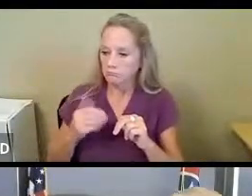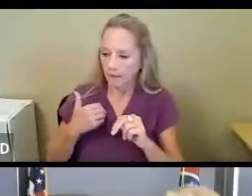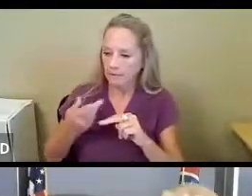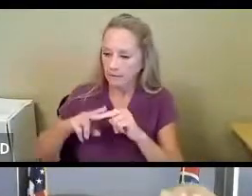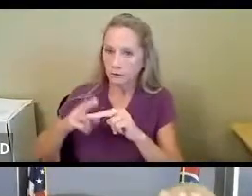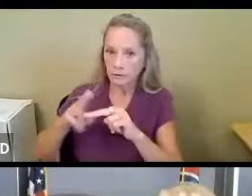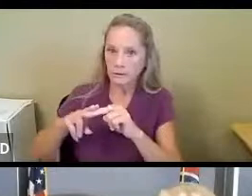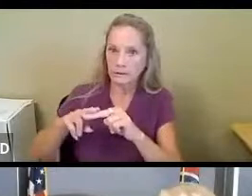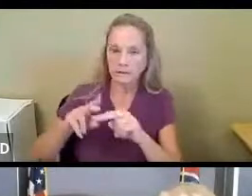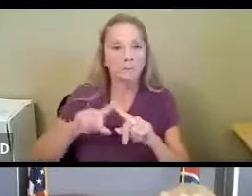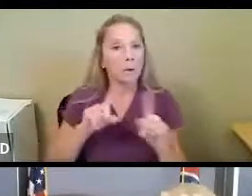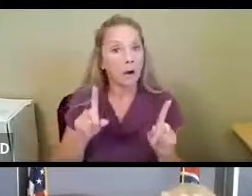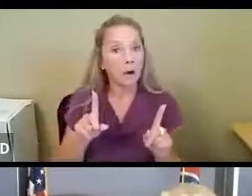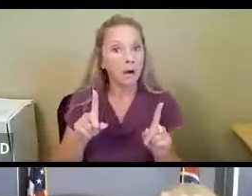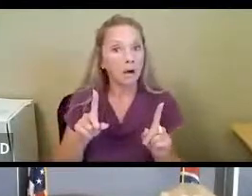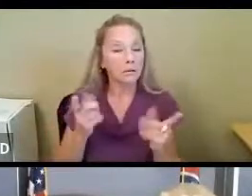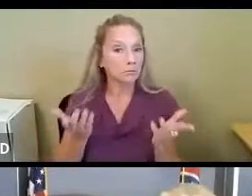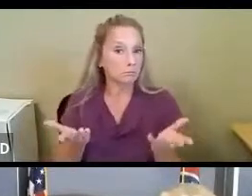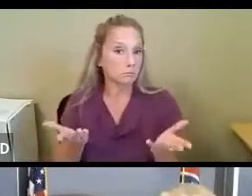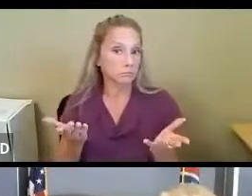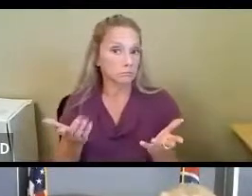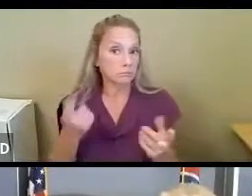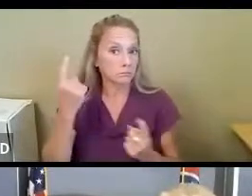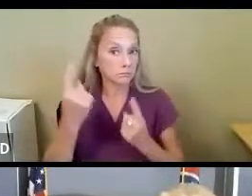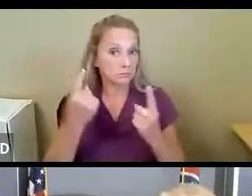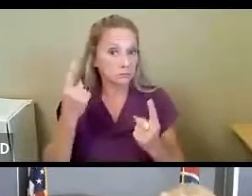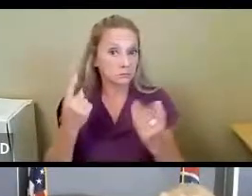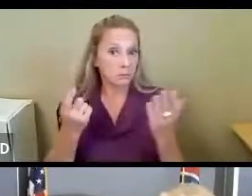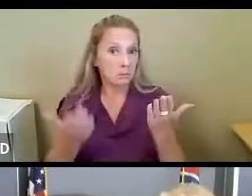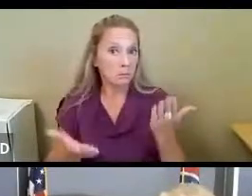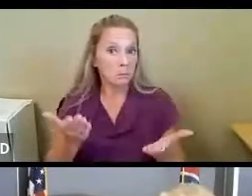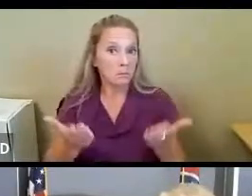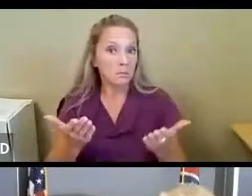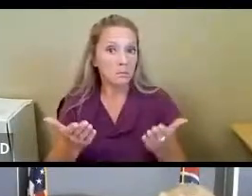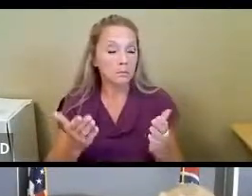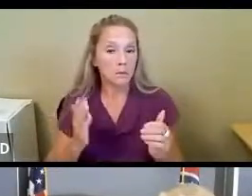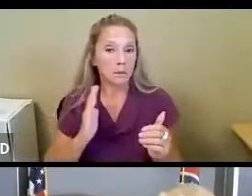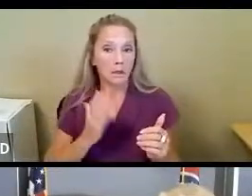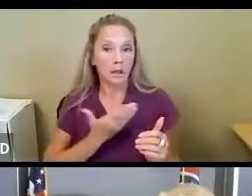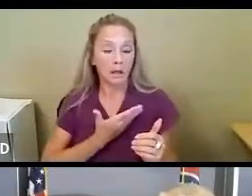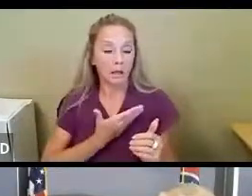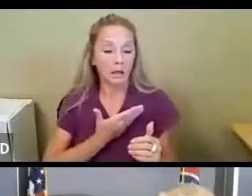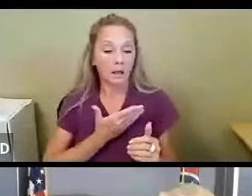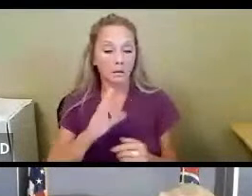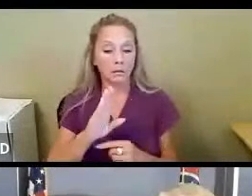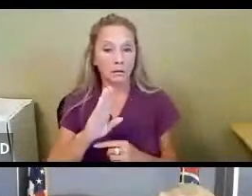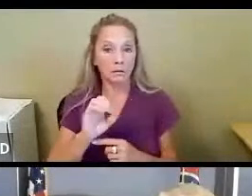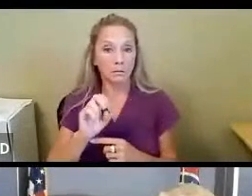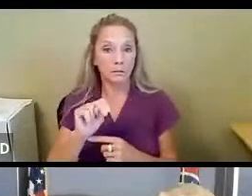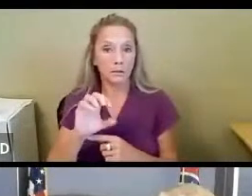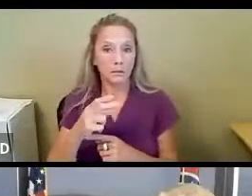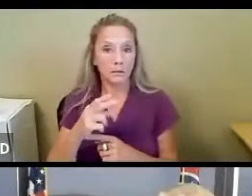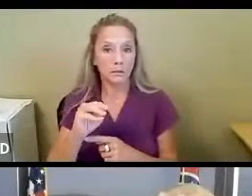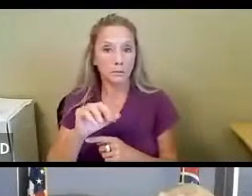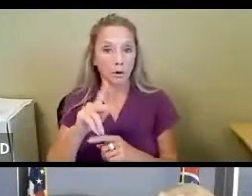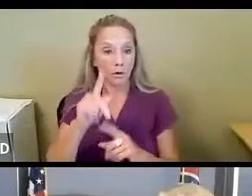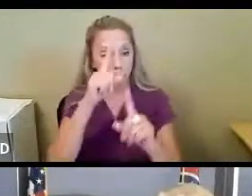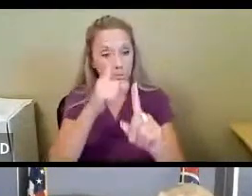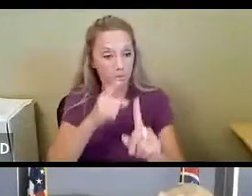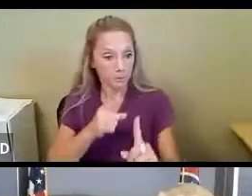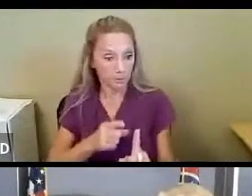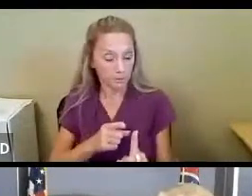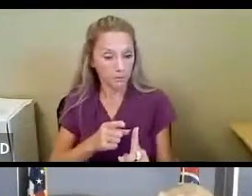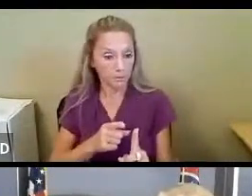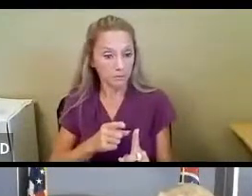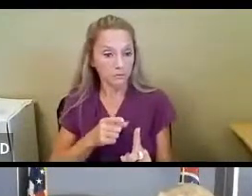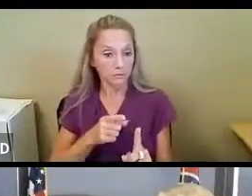increases, but to consider using our current benchmarks and maybe even looking at our positivity rate as a